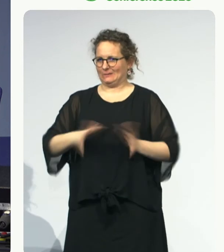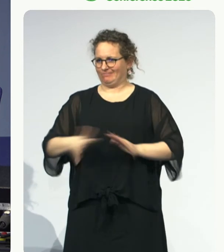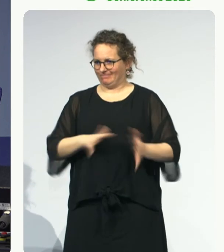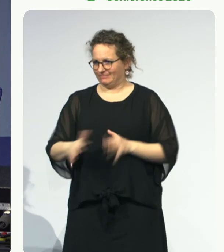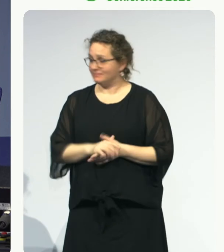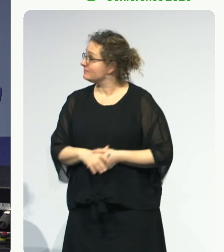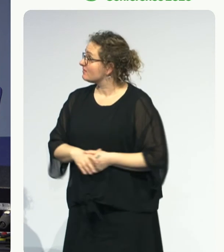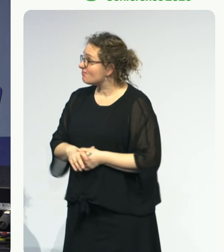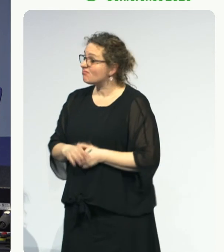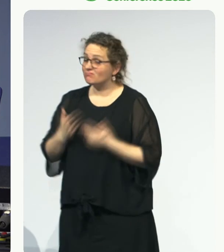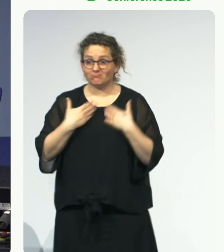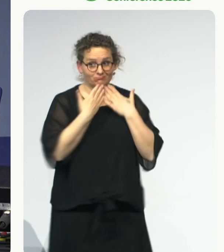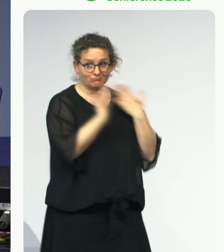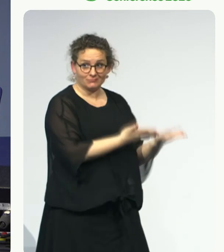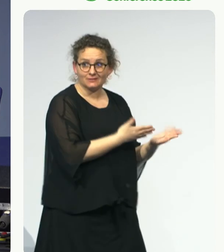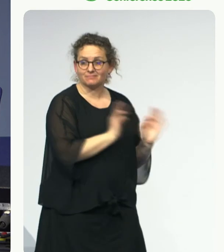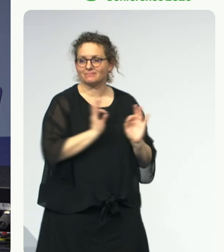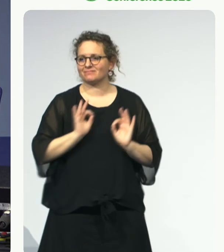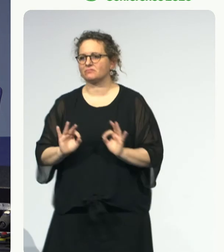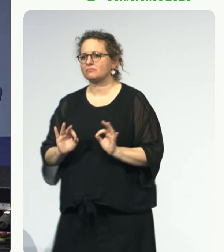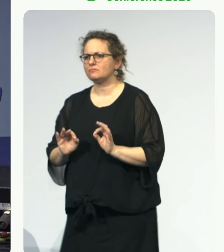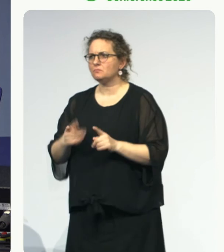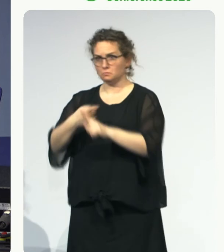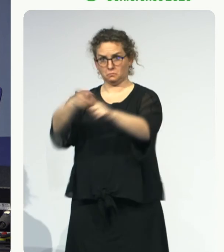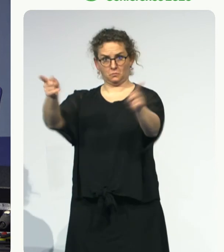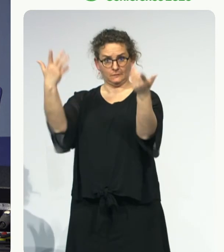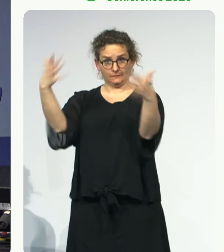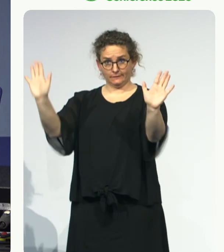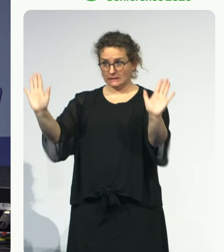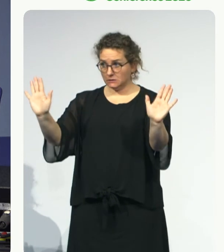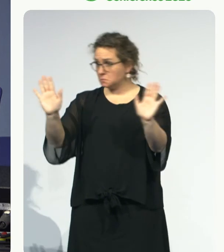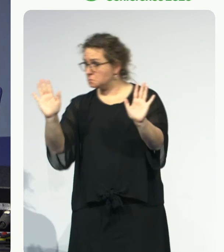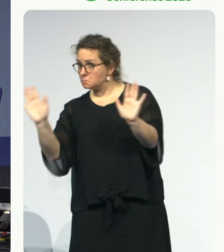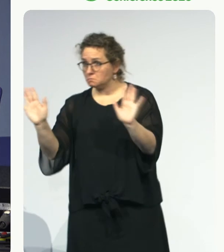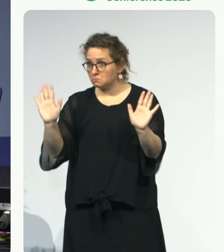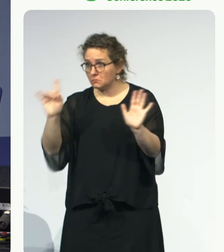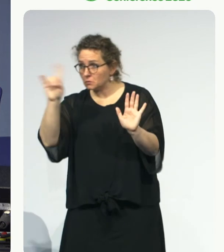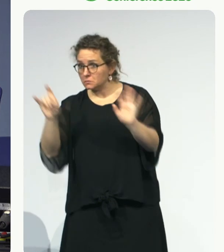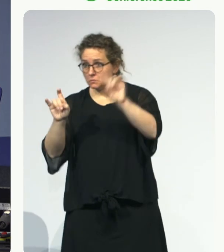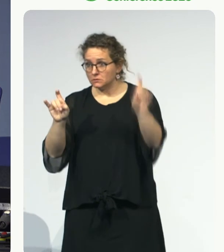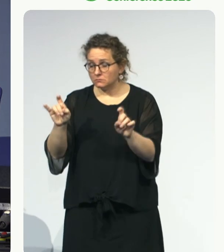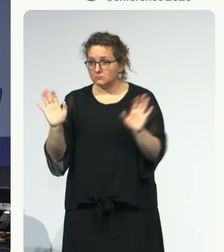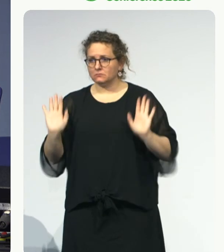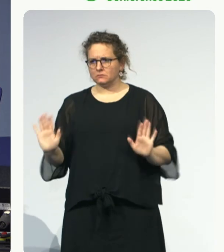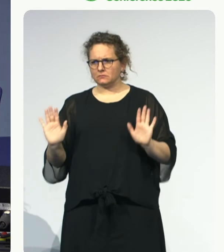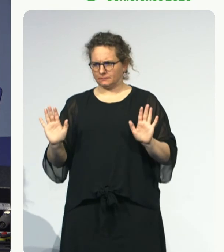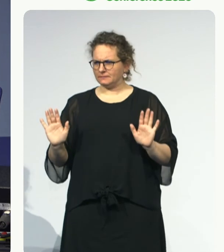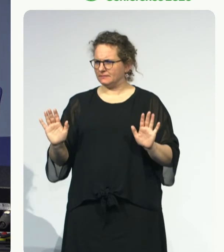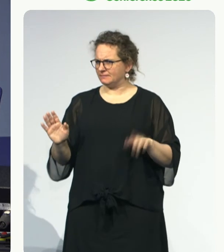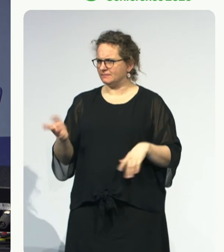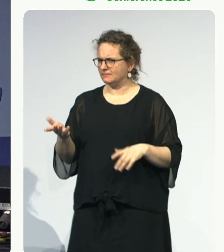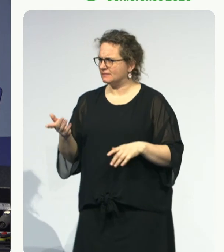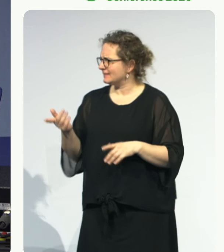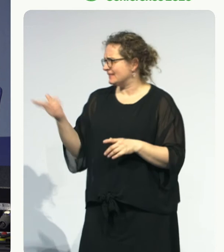Thank you for that. Yes, I see a question here. In the same vein as assessments, I was wondering from the